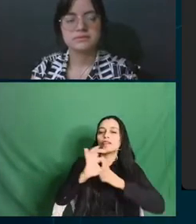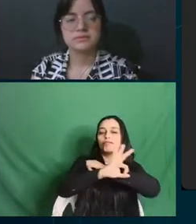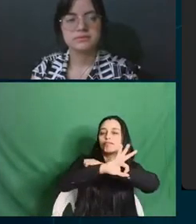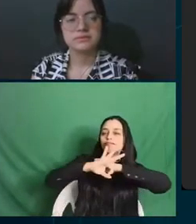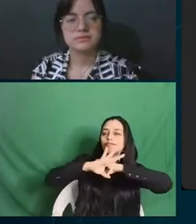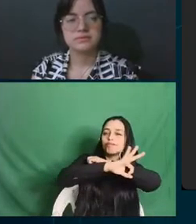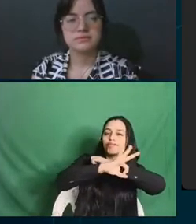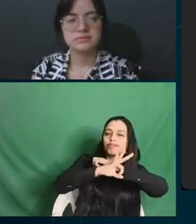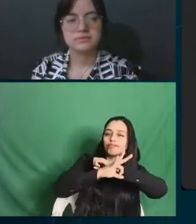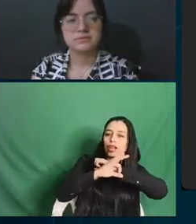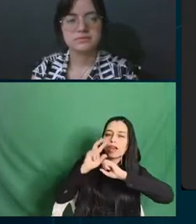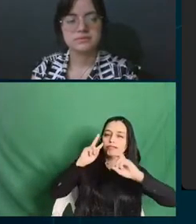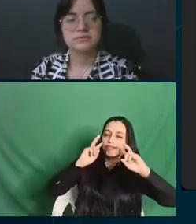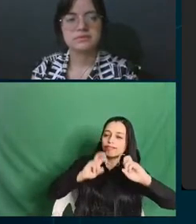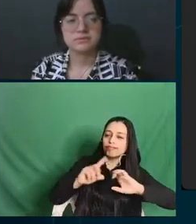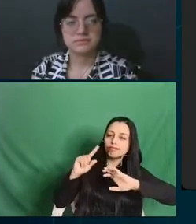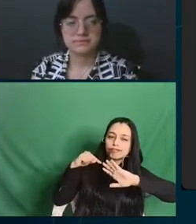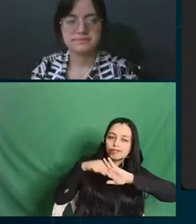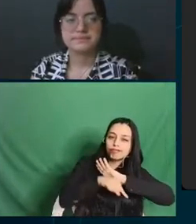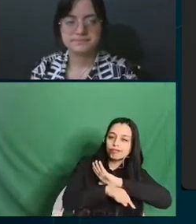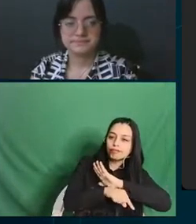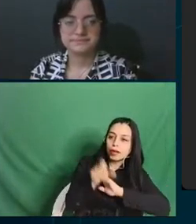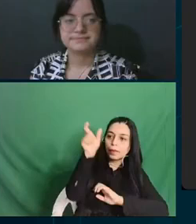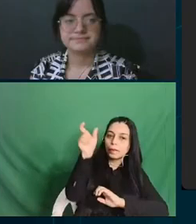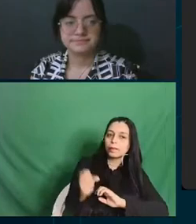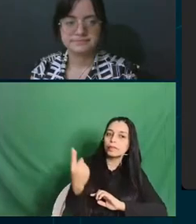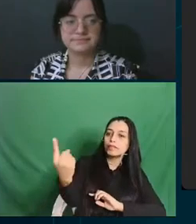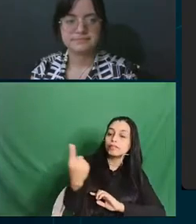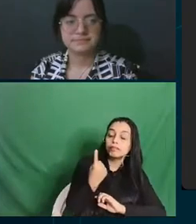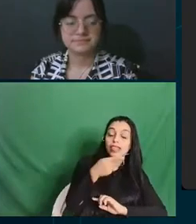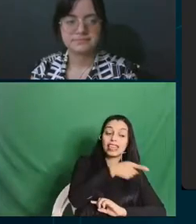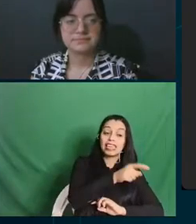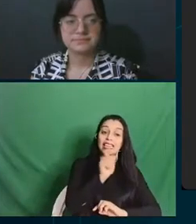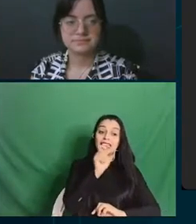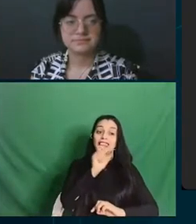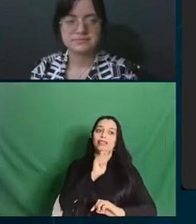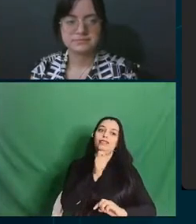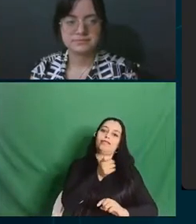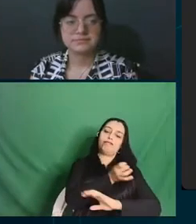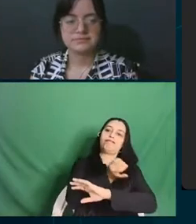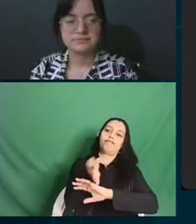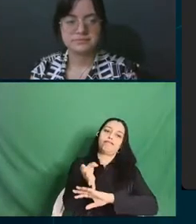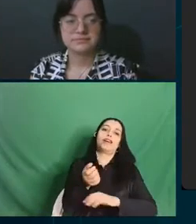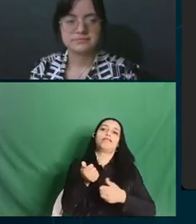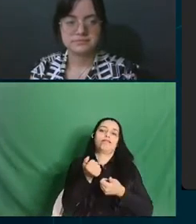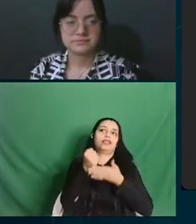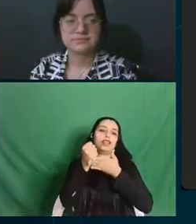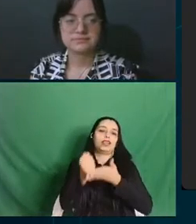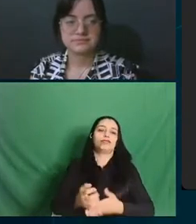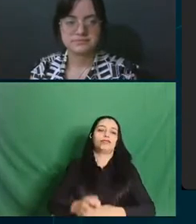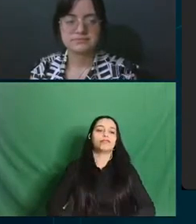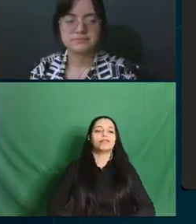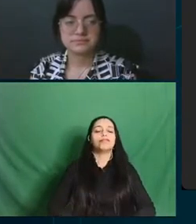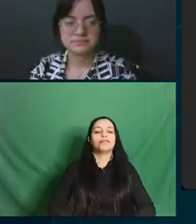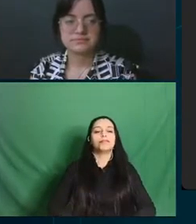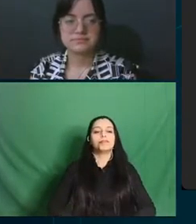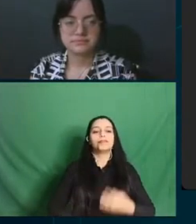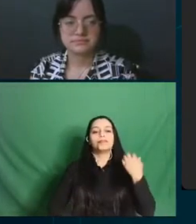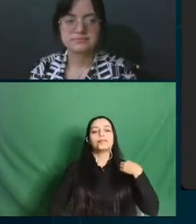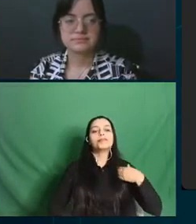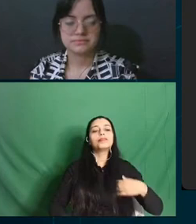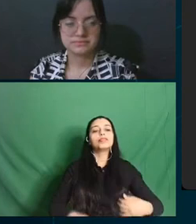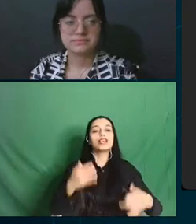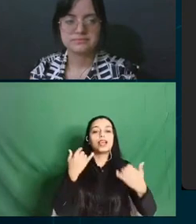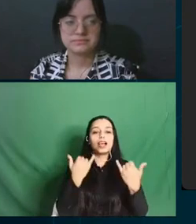you can make better decisions with less risk. So that's the problem for most